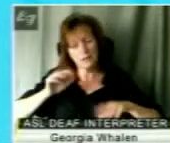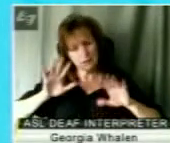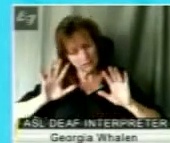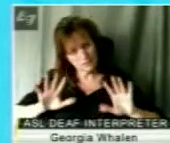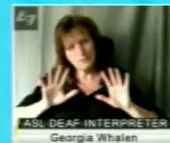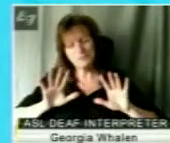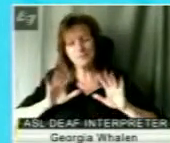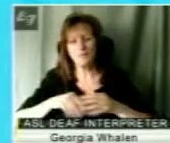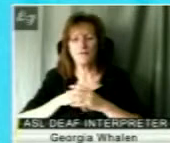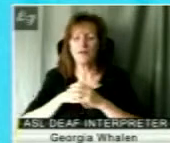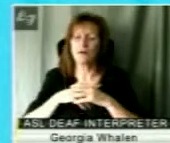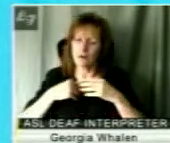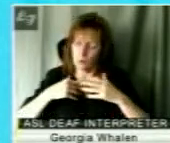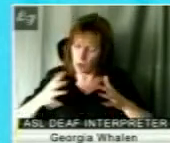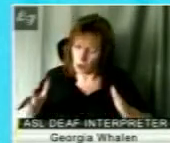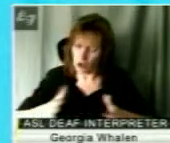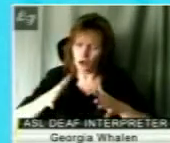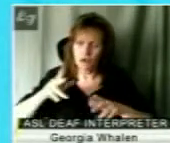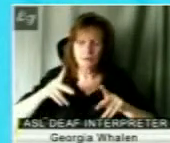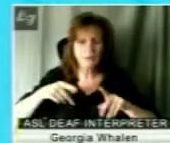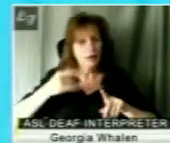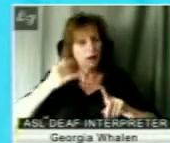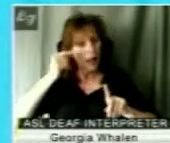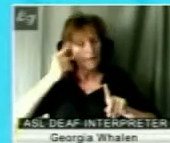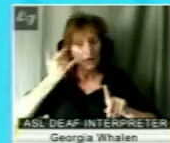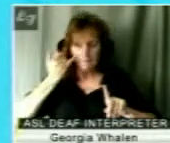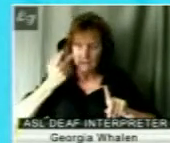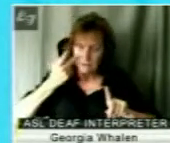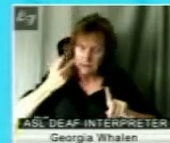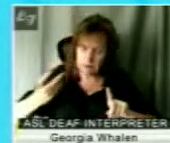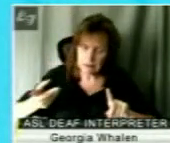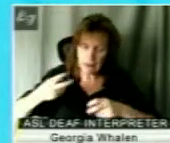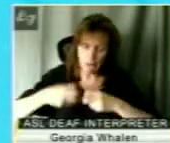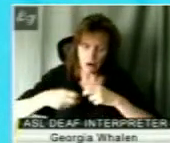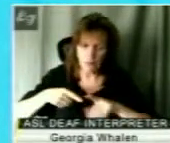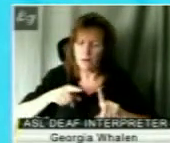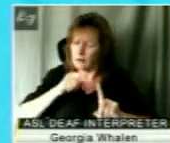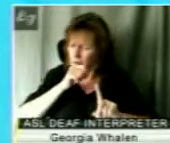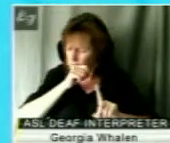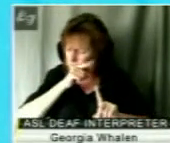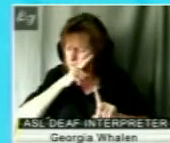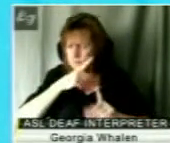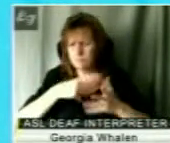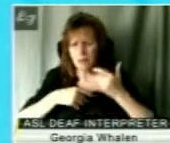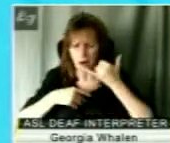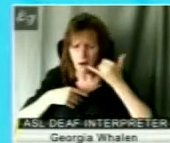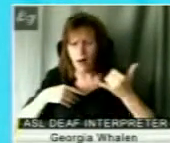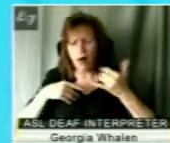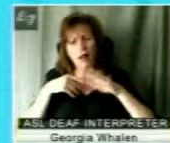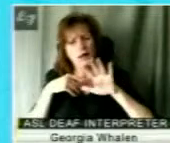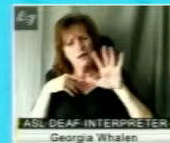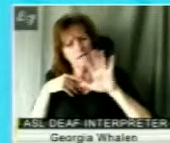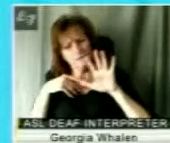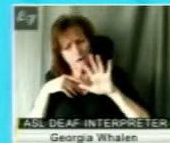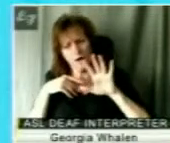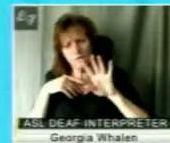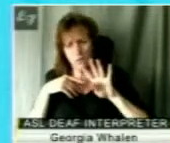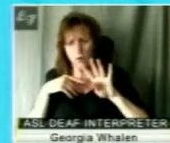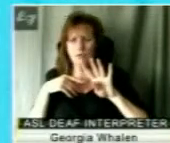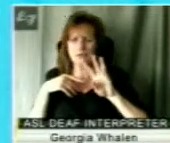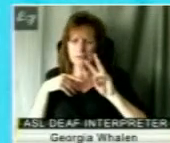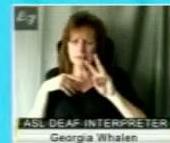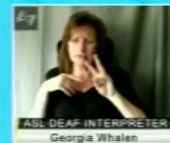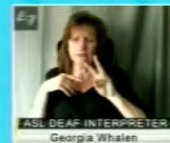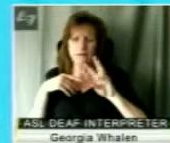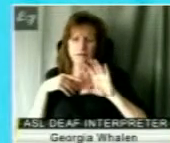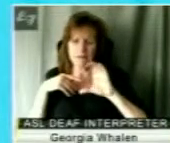in if you feel there's things that we need to tackle. Those phone calls to 546 City will allow us to know that there's something